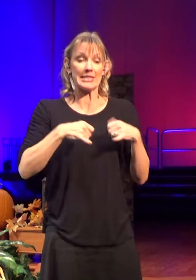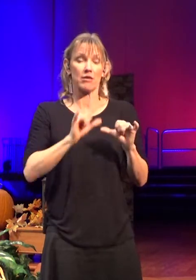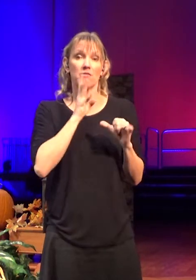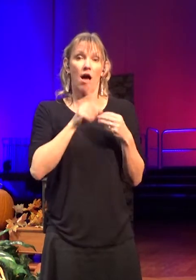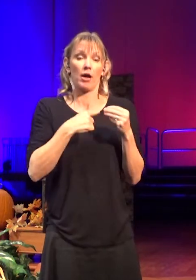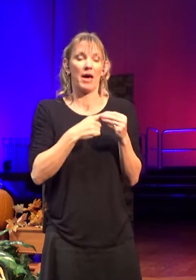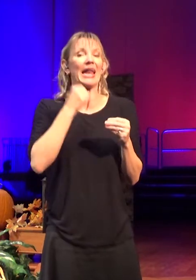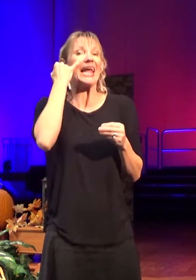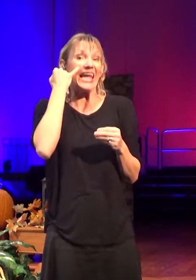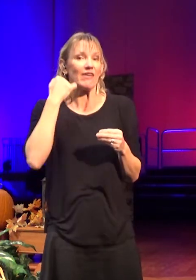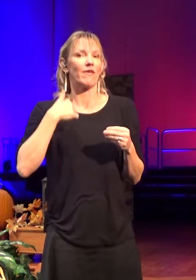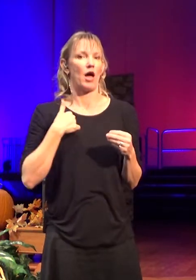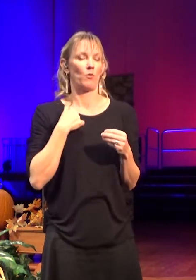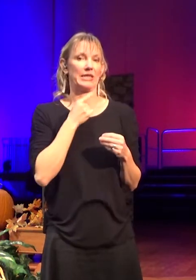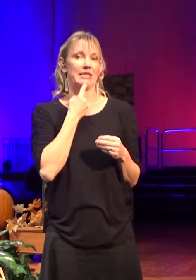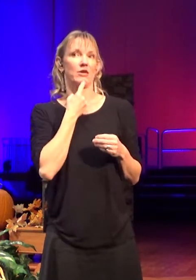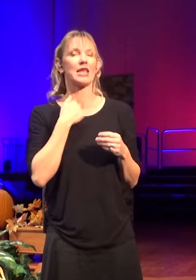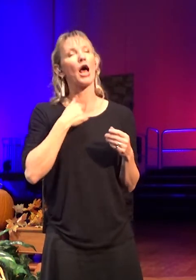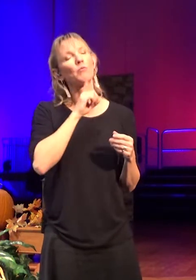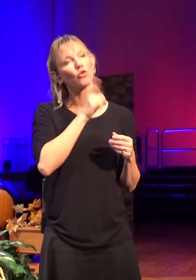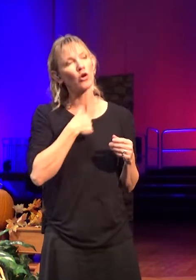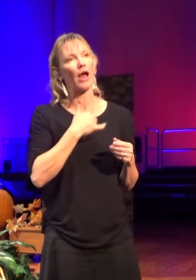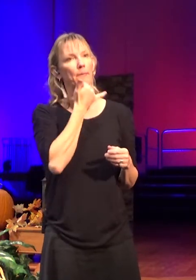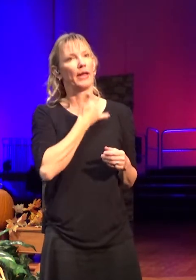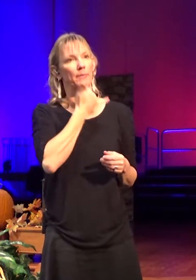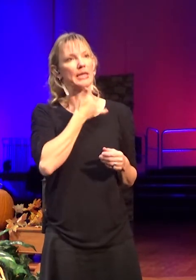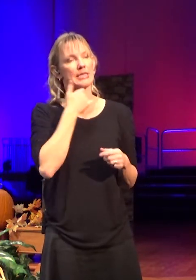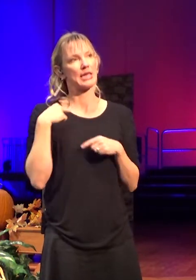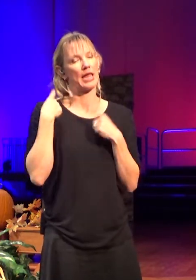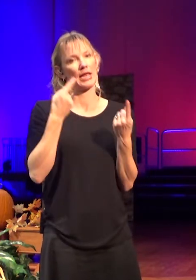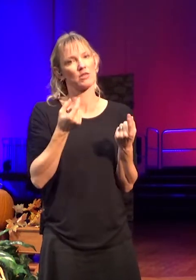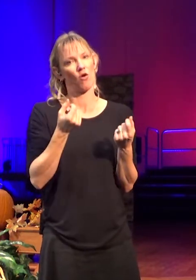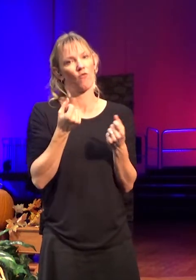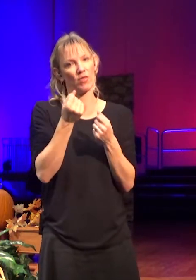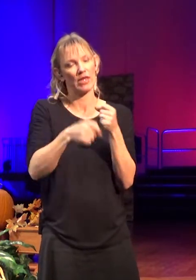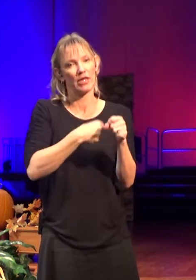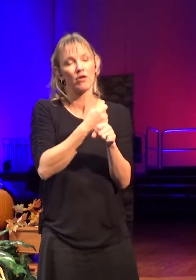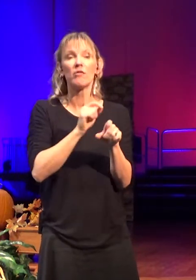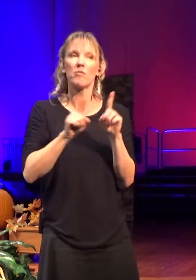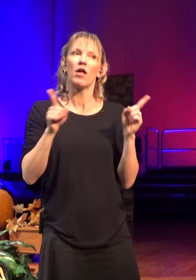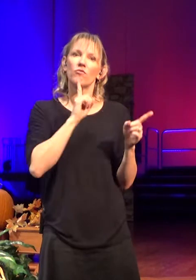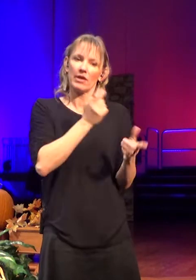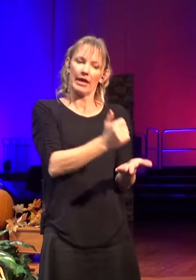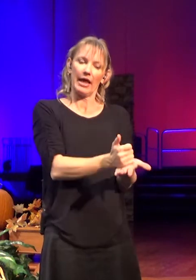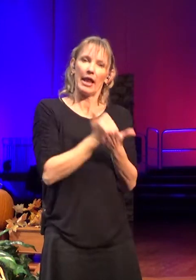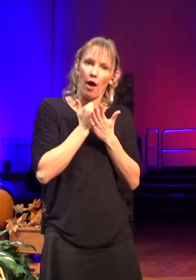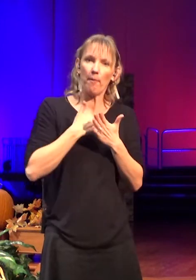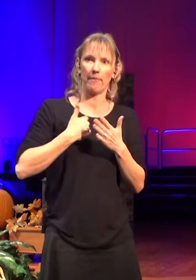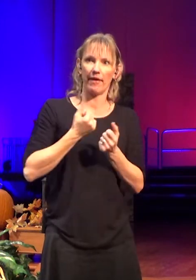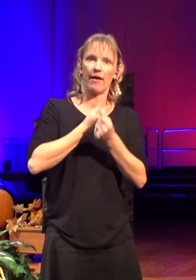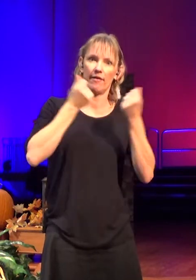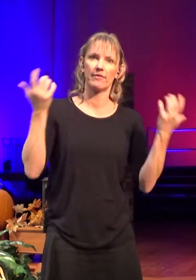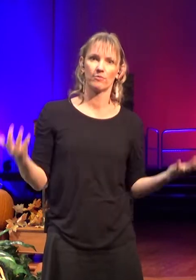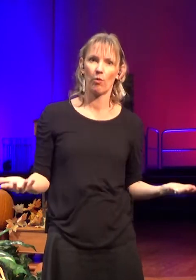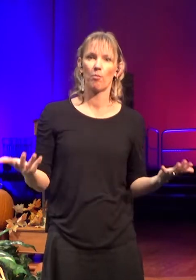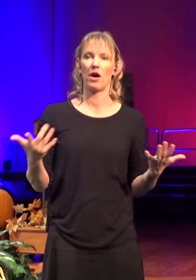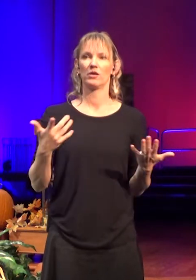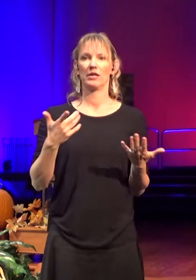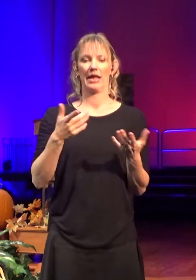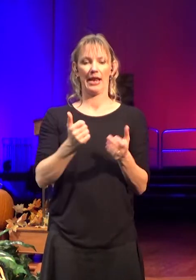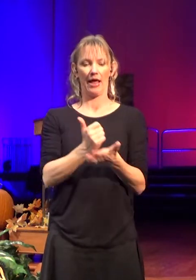be serious about it. And I'm sure I've made many mistakes on this boundary over the years, but it helped me so